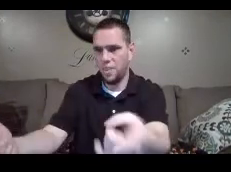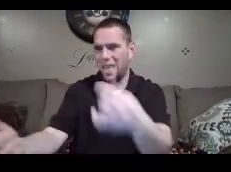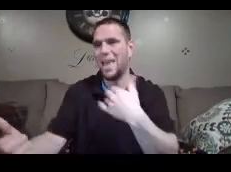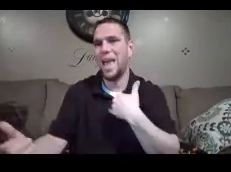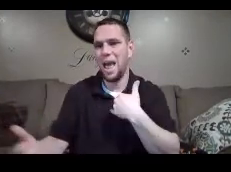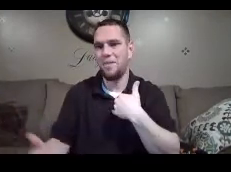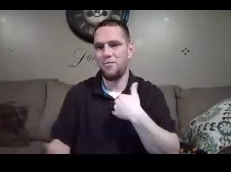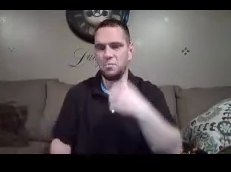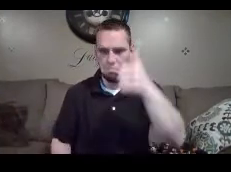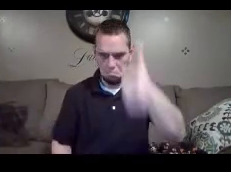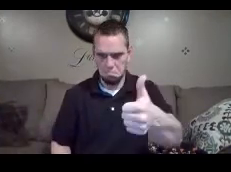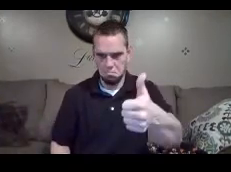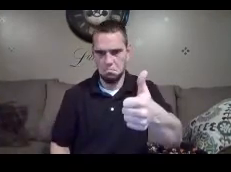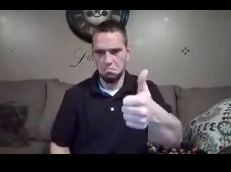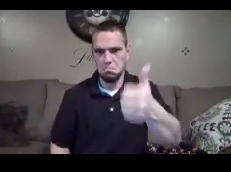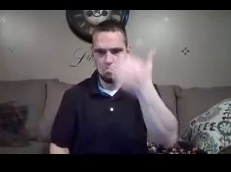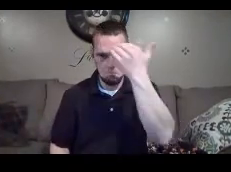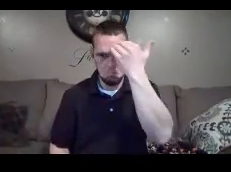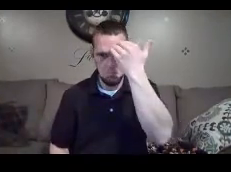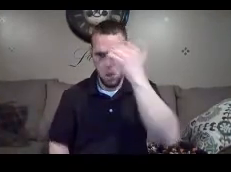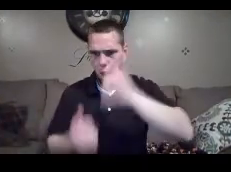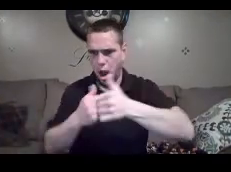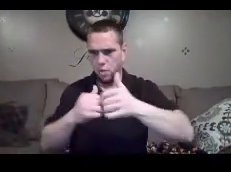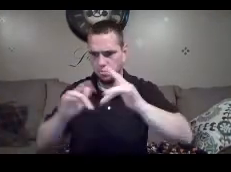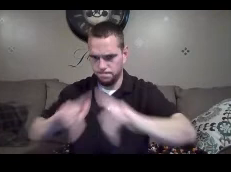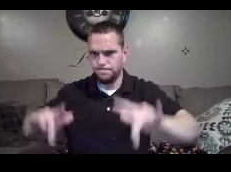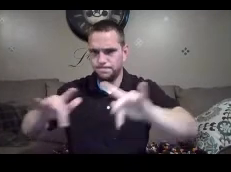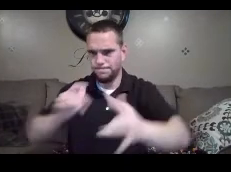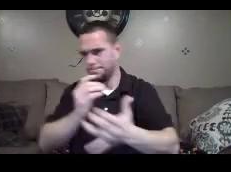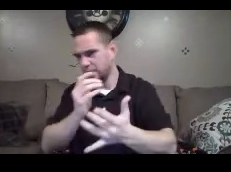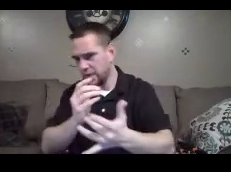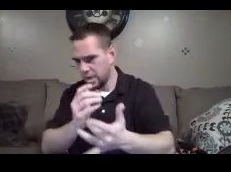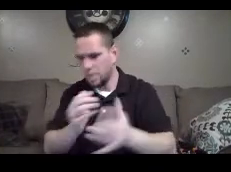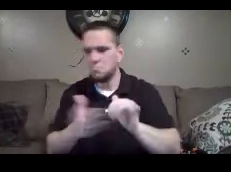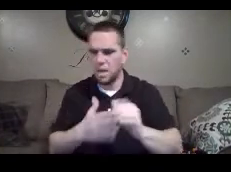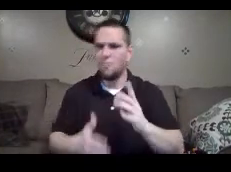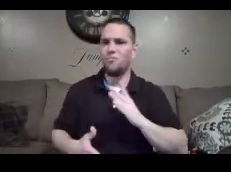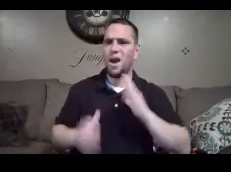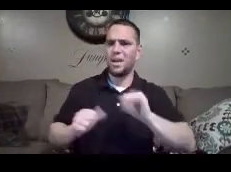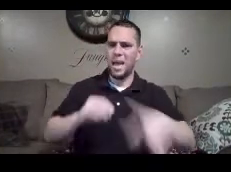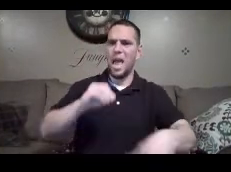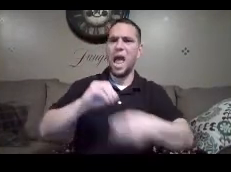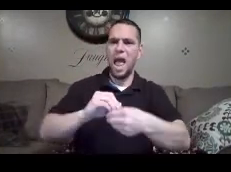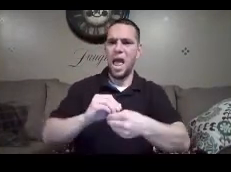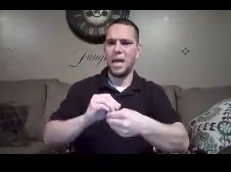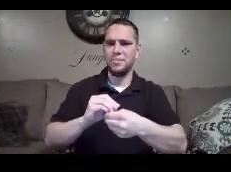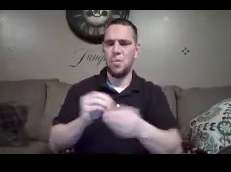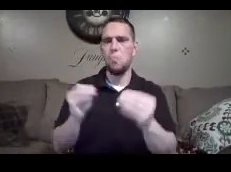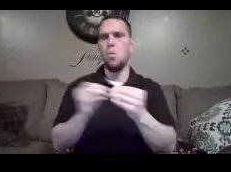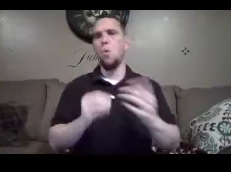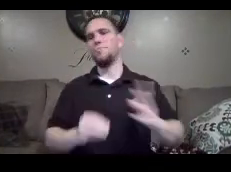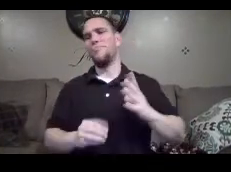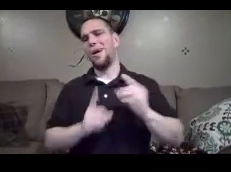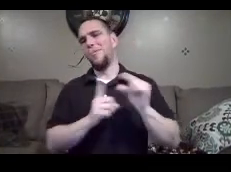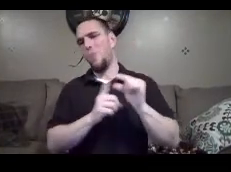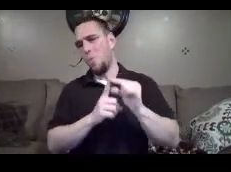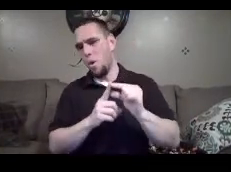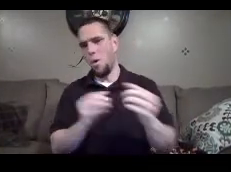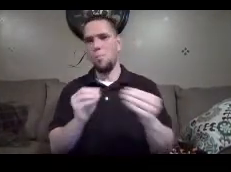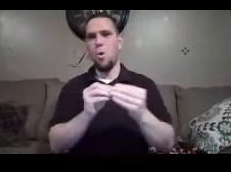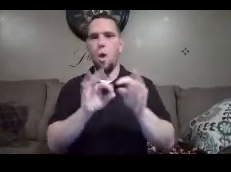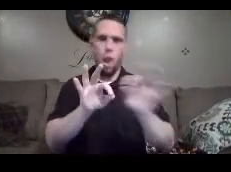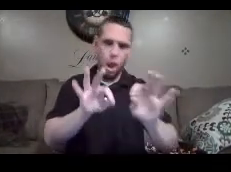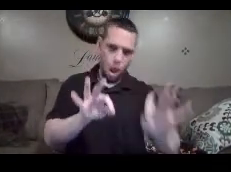of the topic that you're addressing, then, that's fine to have technical content. I think everybody appreciates having it being as simple